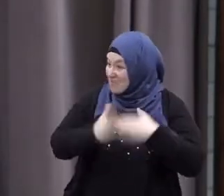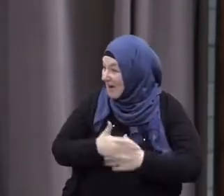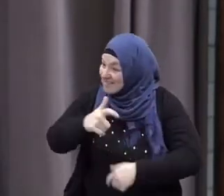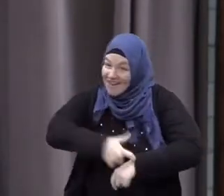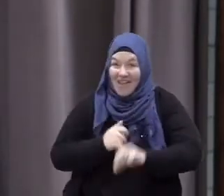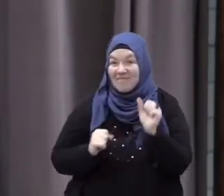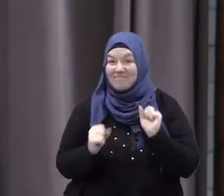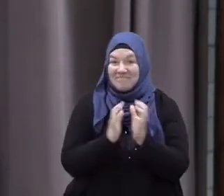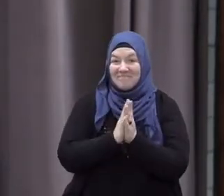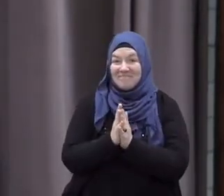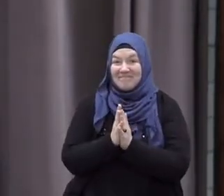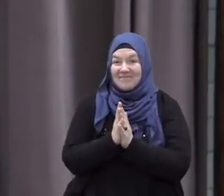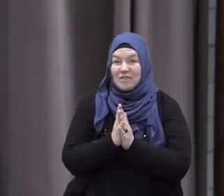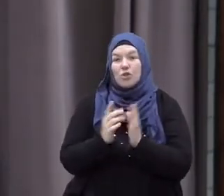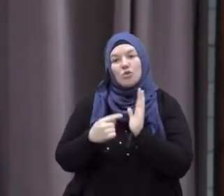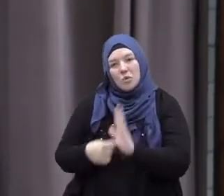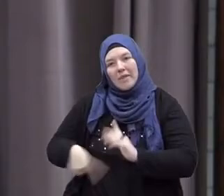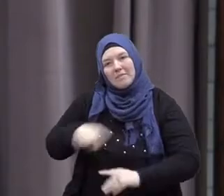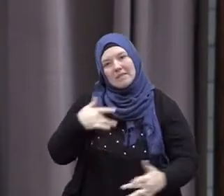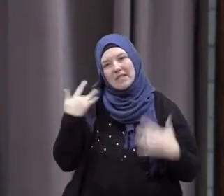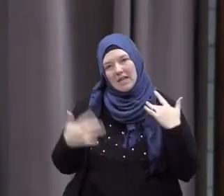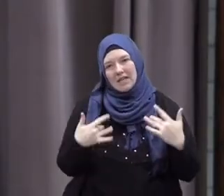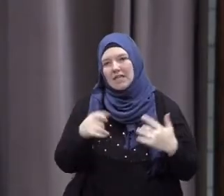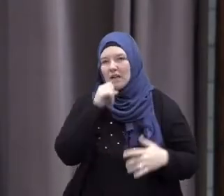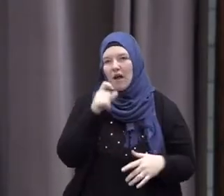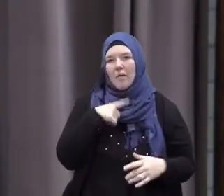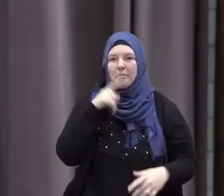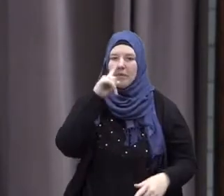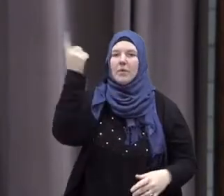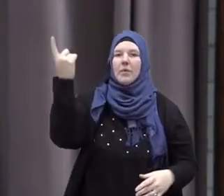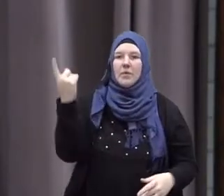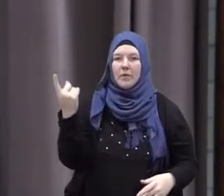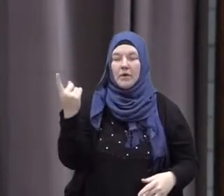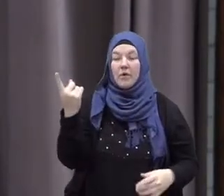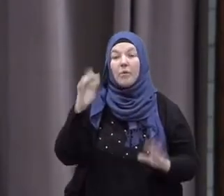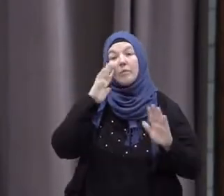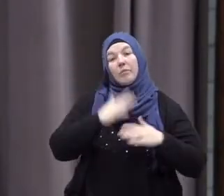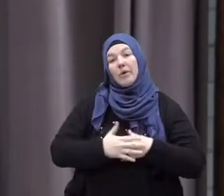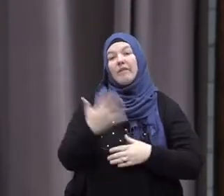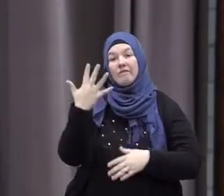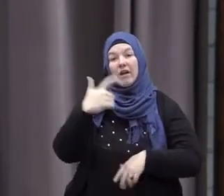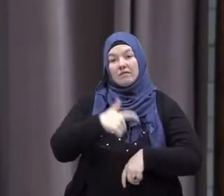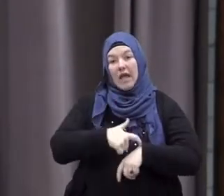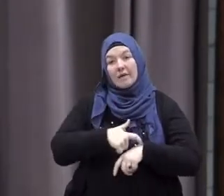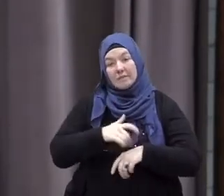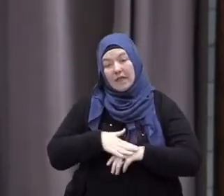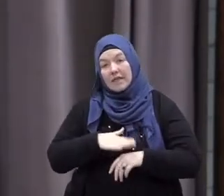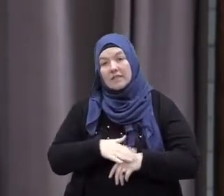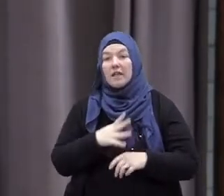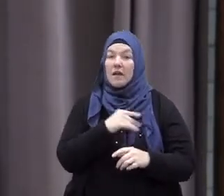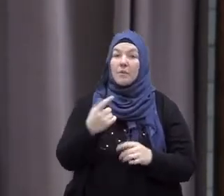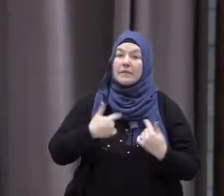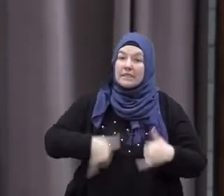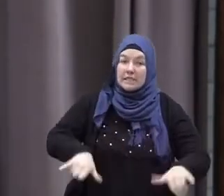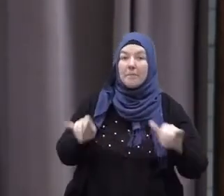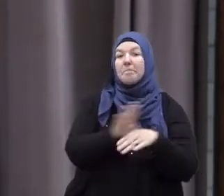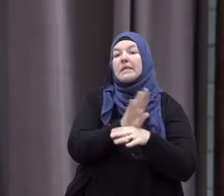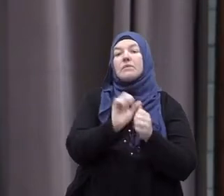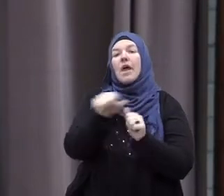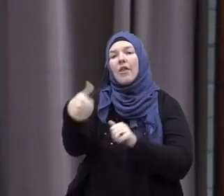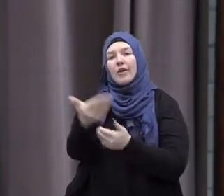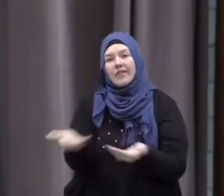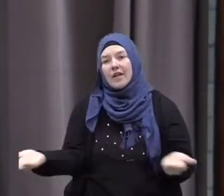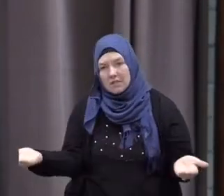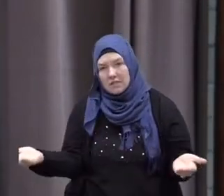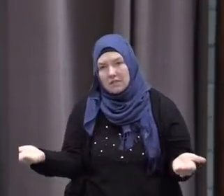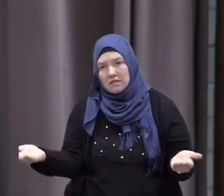else? We are in the prayer 5 times a day at least, and we are still busy with other